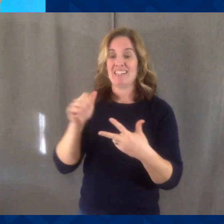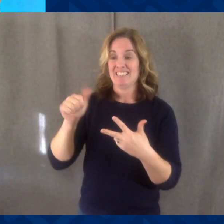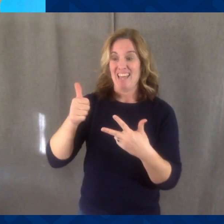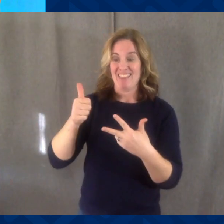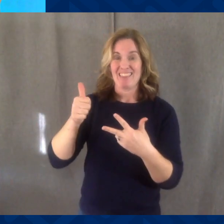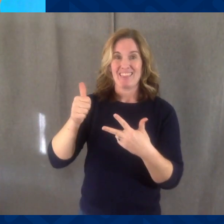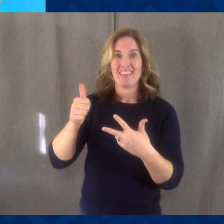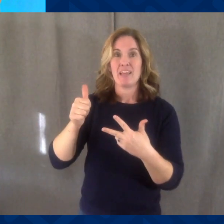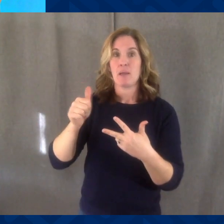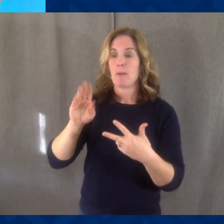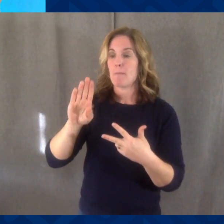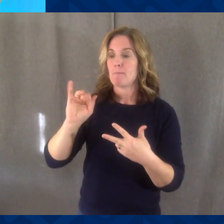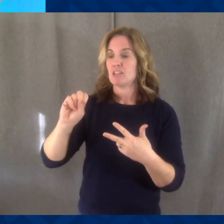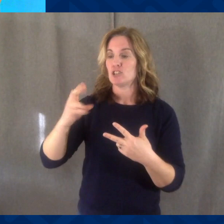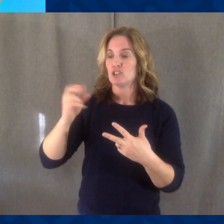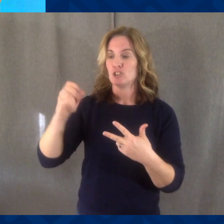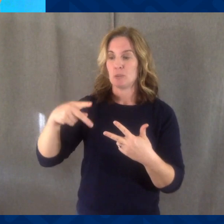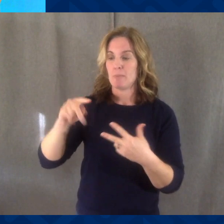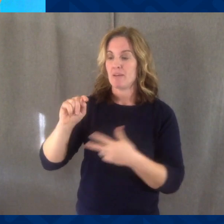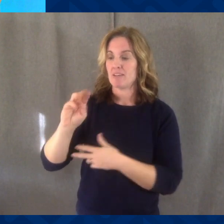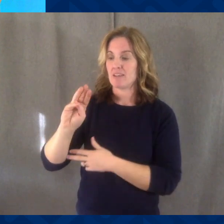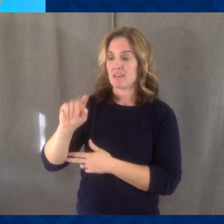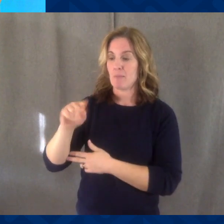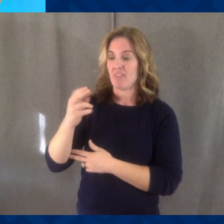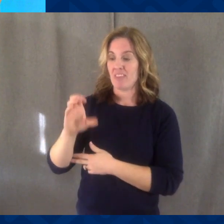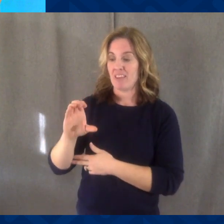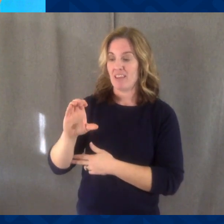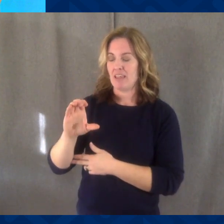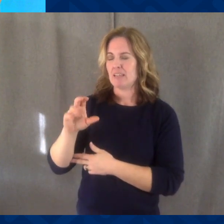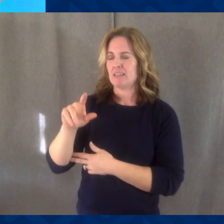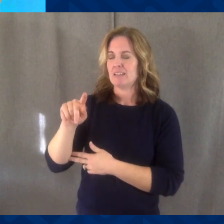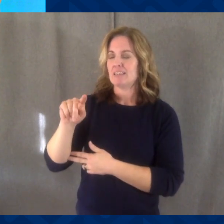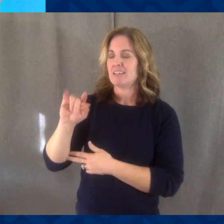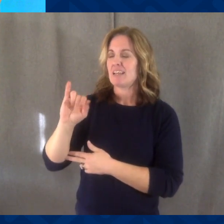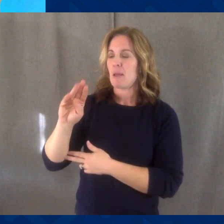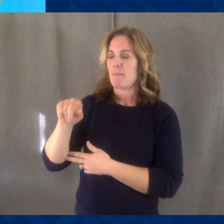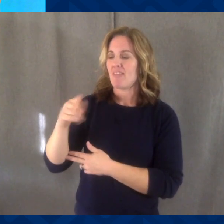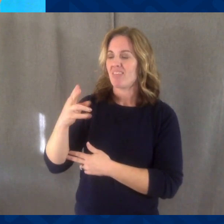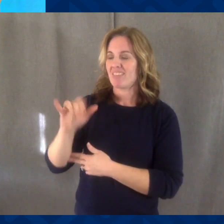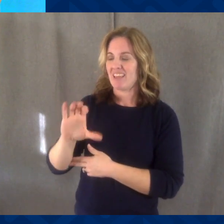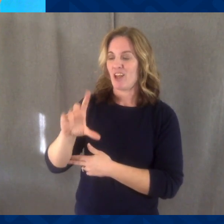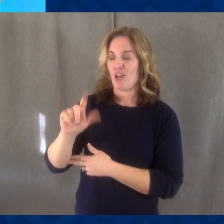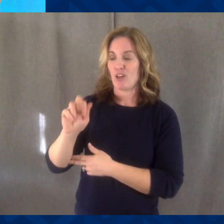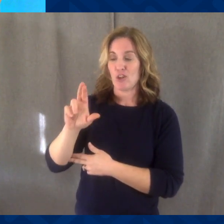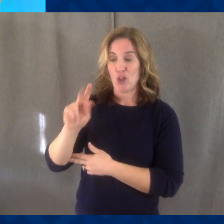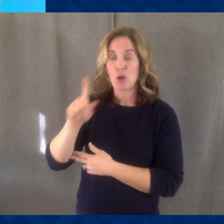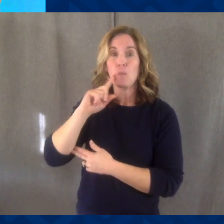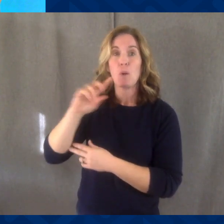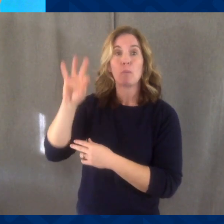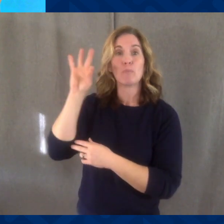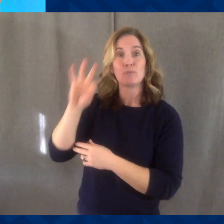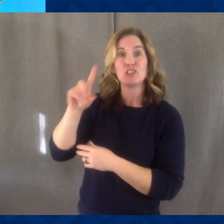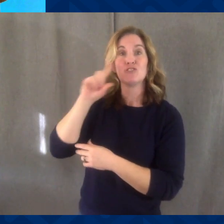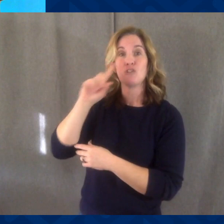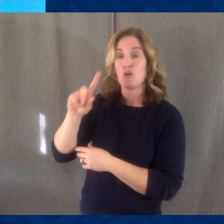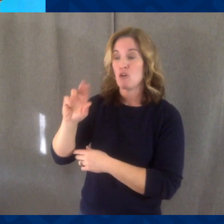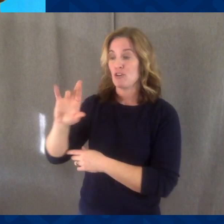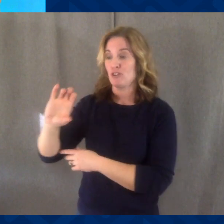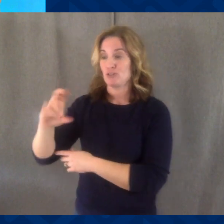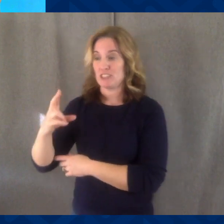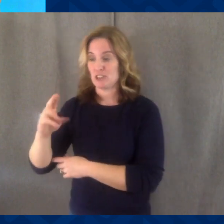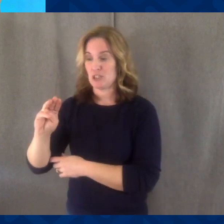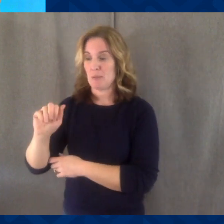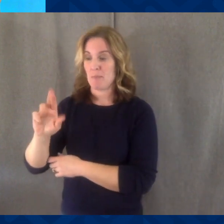Bishop Timothy Clark from First Church to preach a sermon for Rich and Marlene Nathan called Honoring a Leadership Legacy. It's going to be an